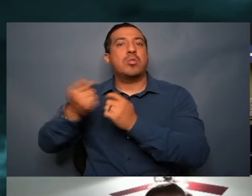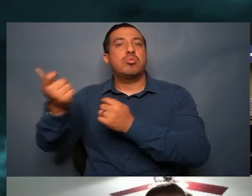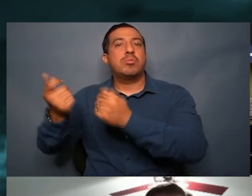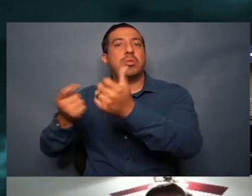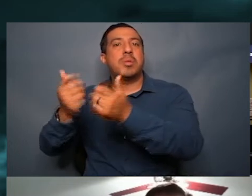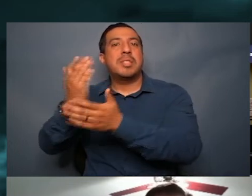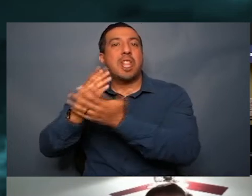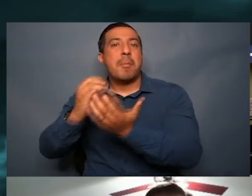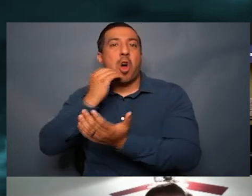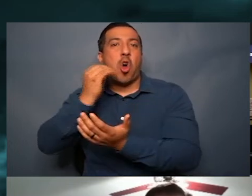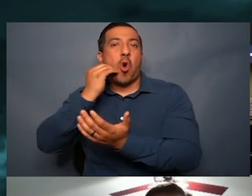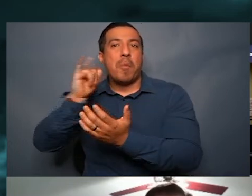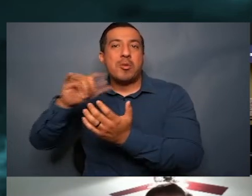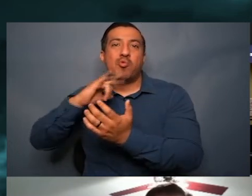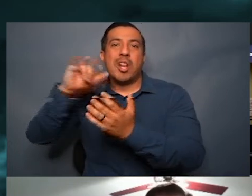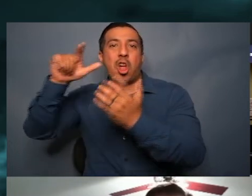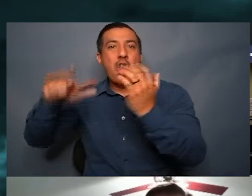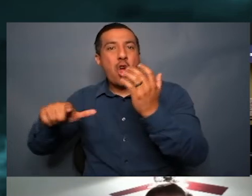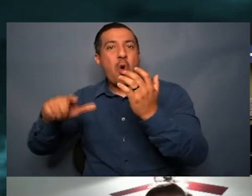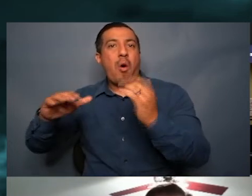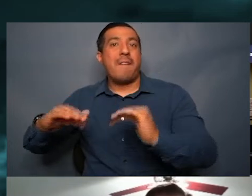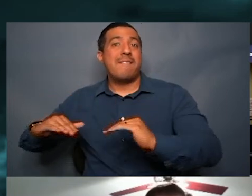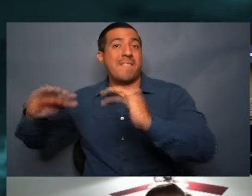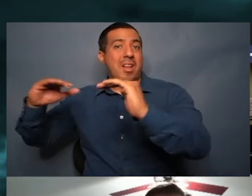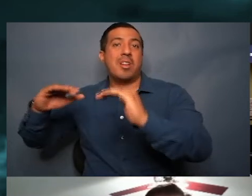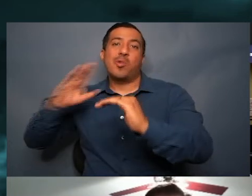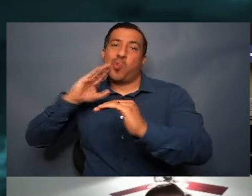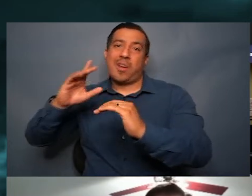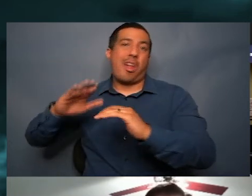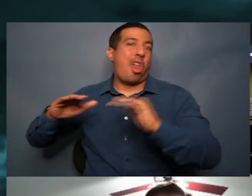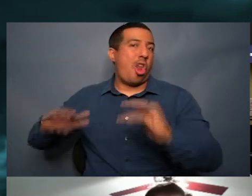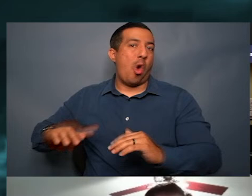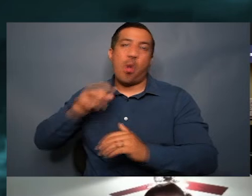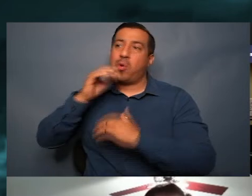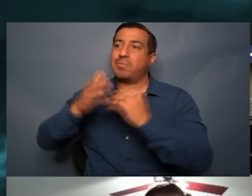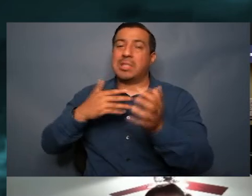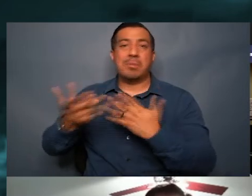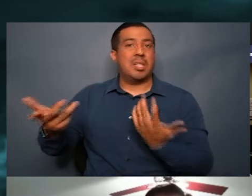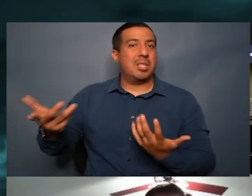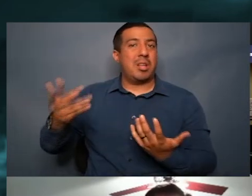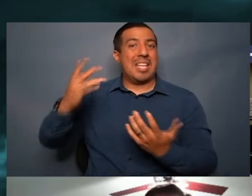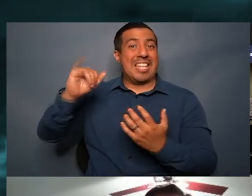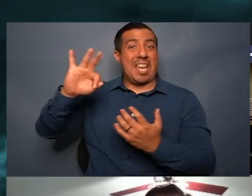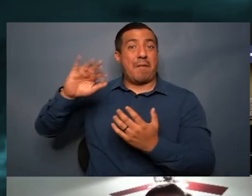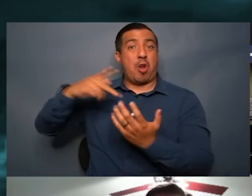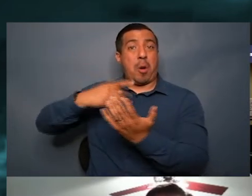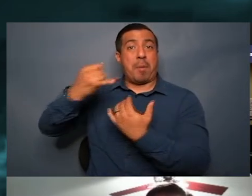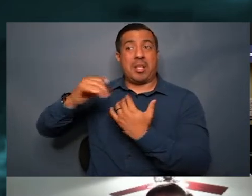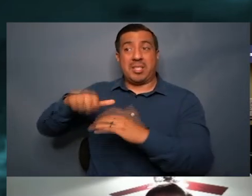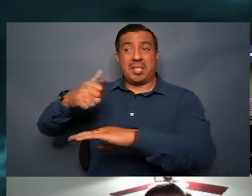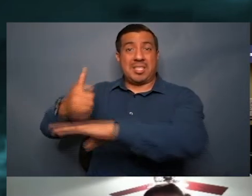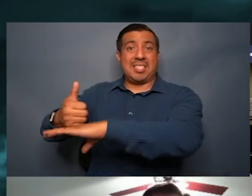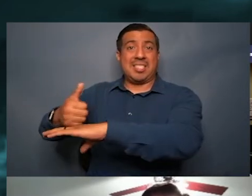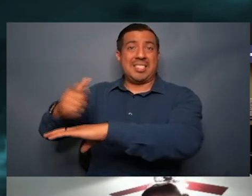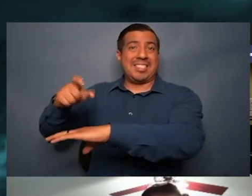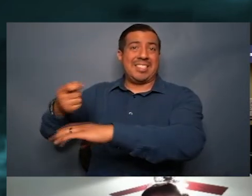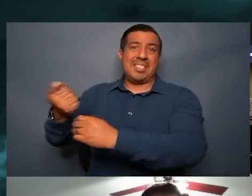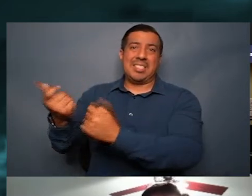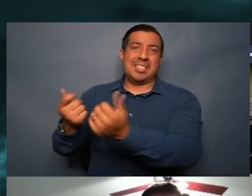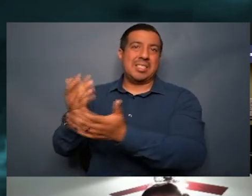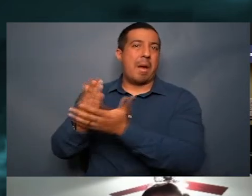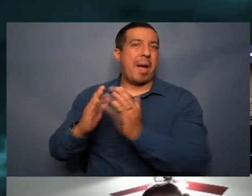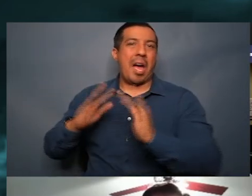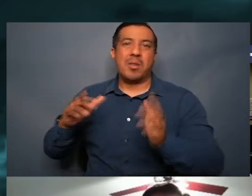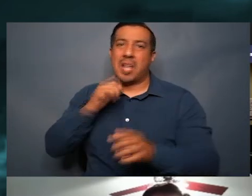really low in the floodplains. They're going to flood regardless if projects are put into place. And